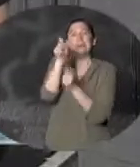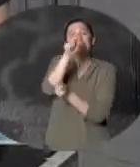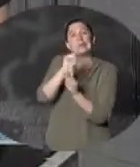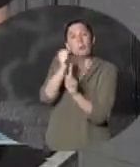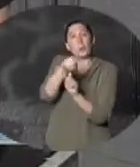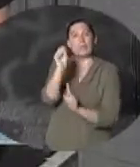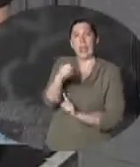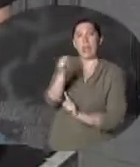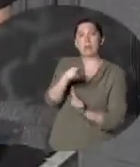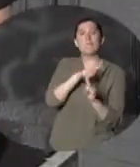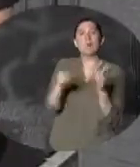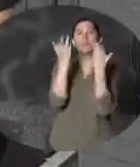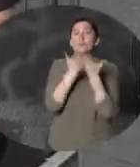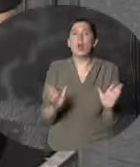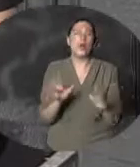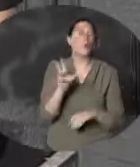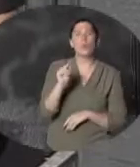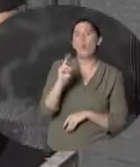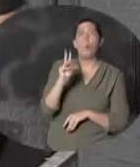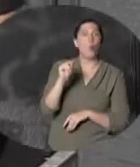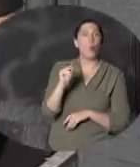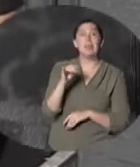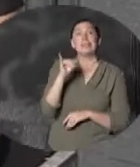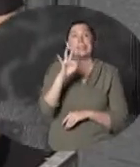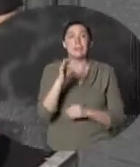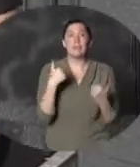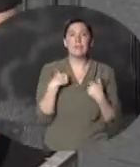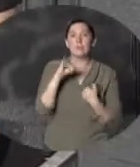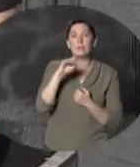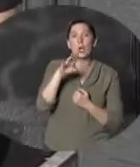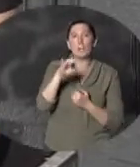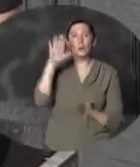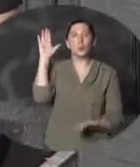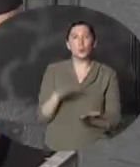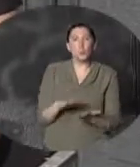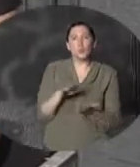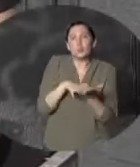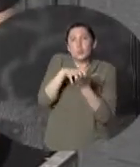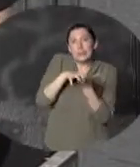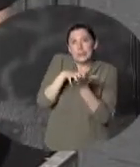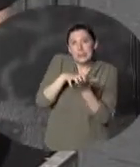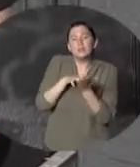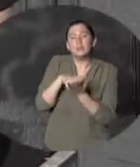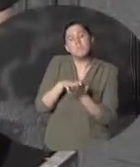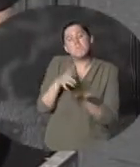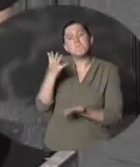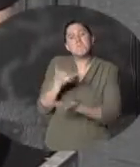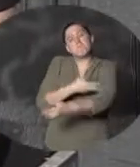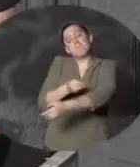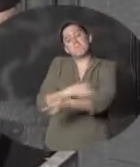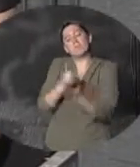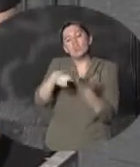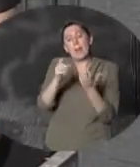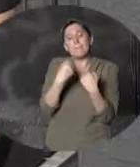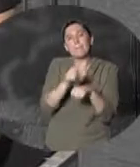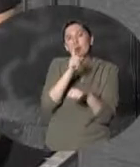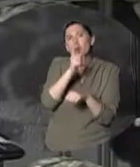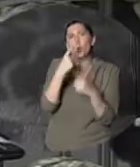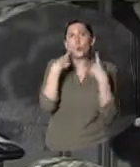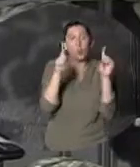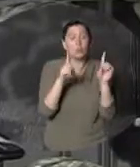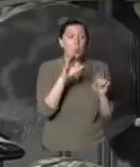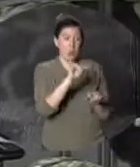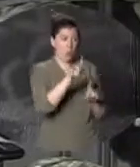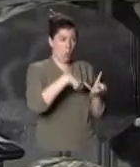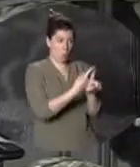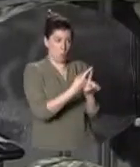where people are at an immune suppressed state where we would want to check in their blood to make sure the vaccine that they got worked. It's one of the few vaccines that is